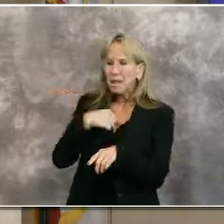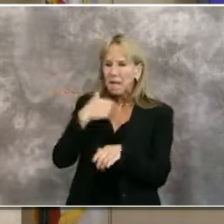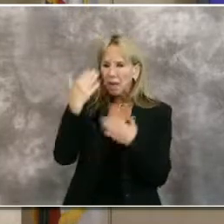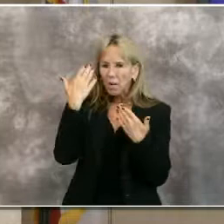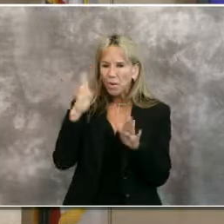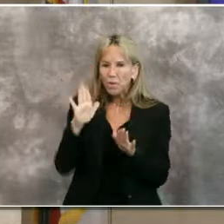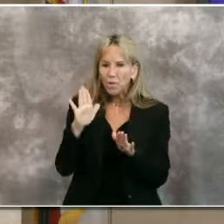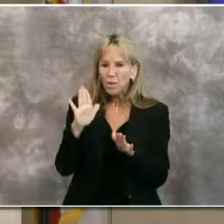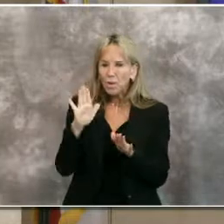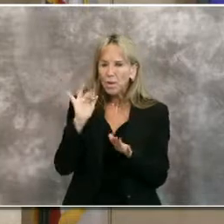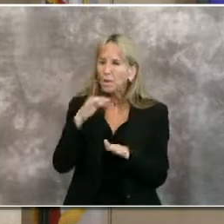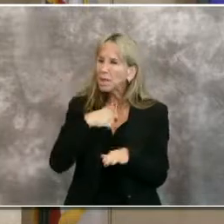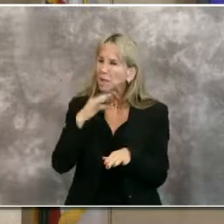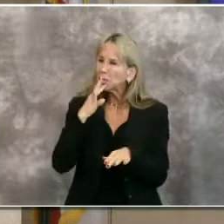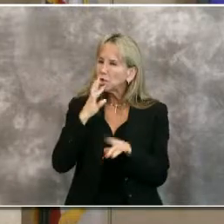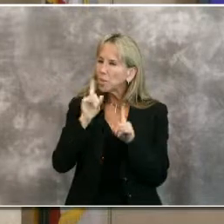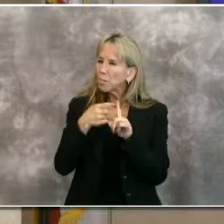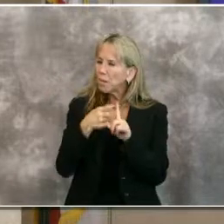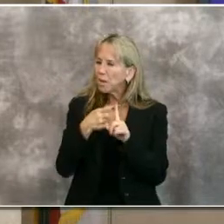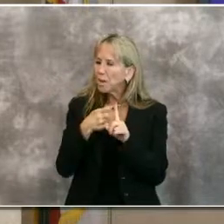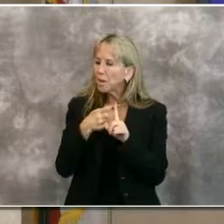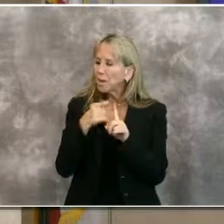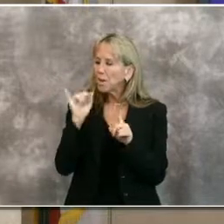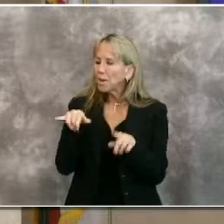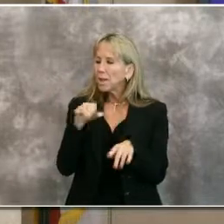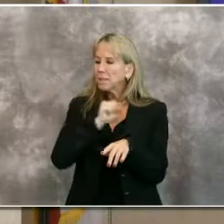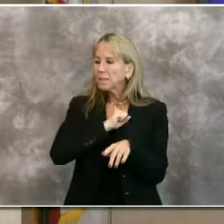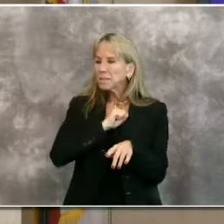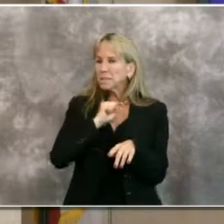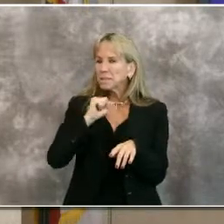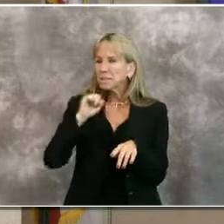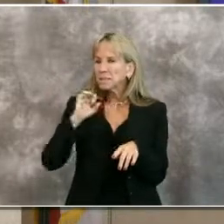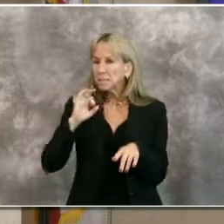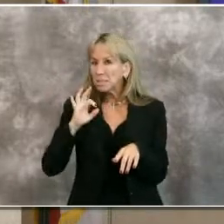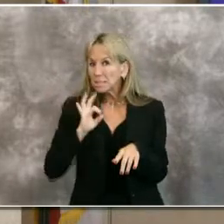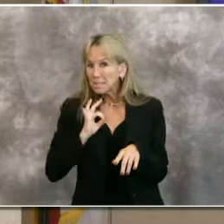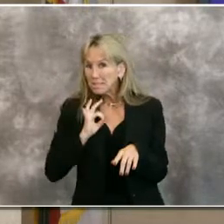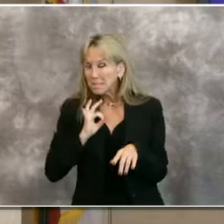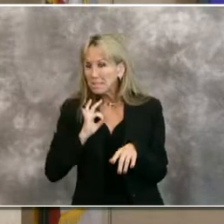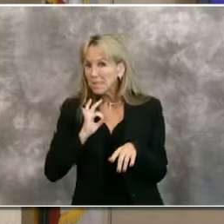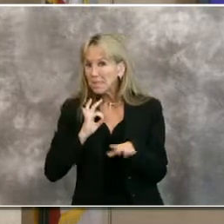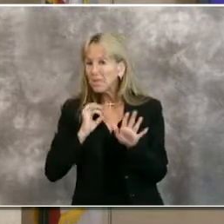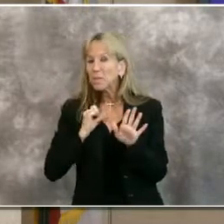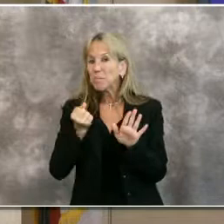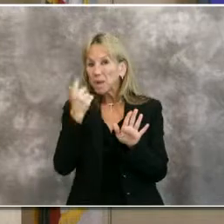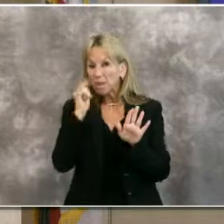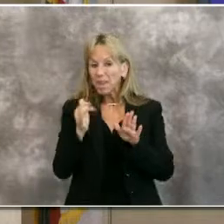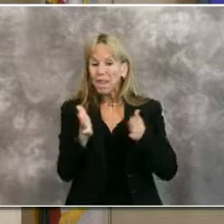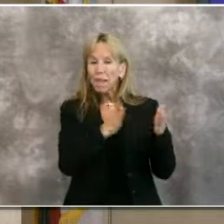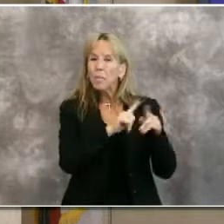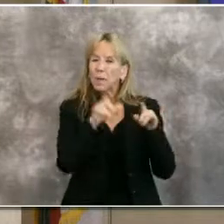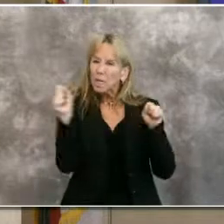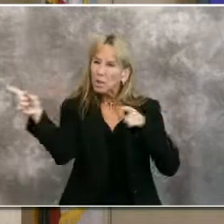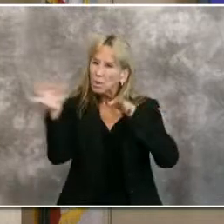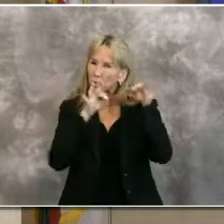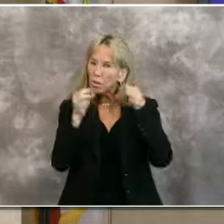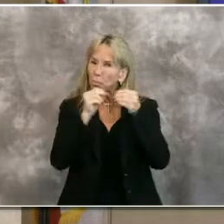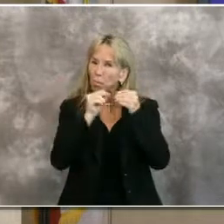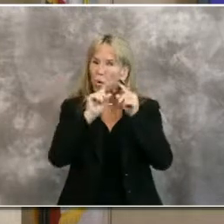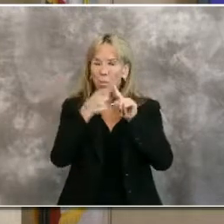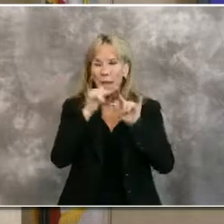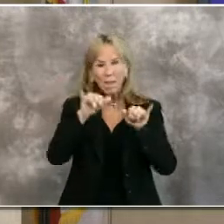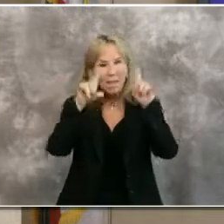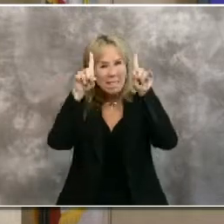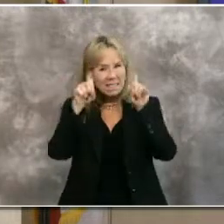and lab staff, but I'm wondering if we can figure out more about the components of the tests that are depleted. Do we know if it's